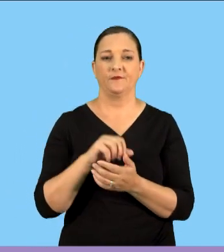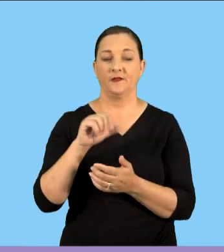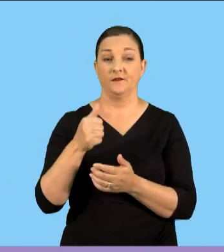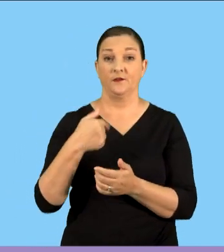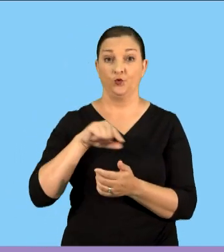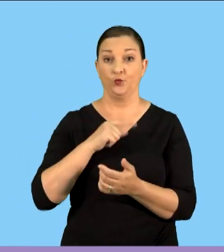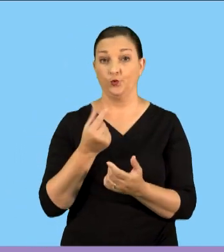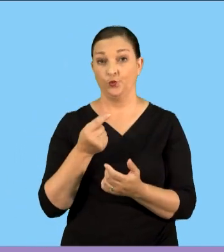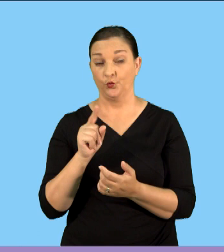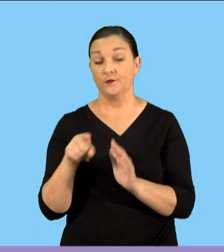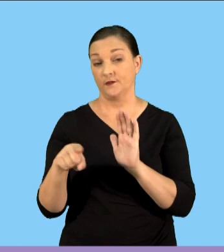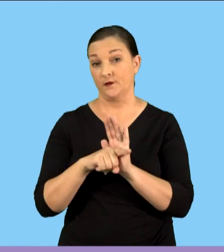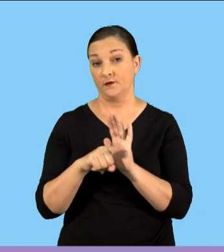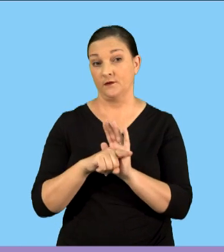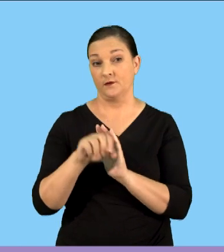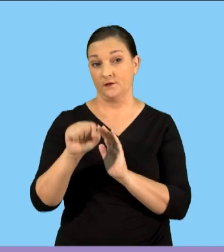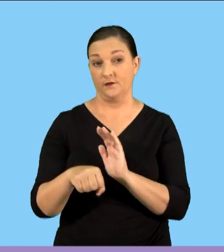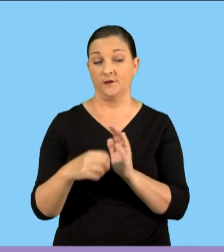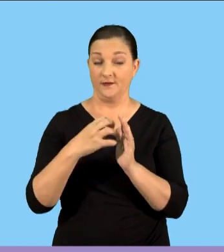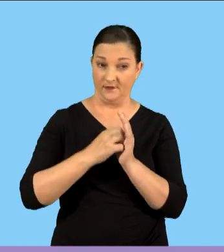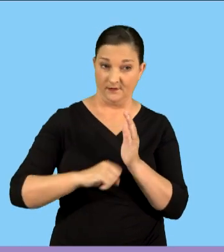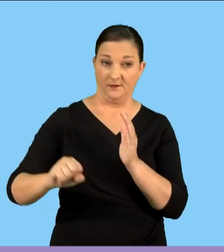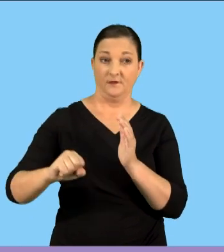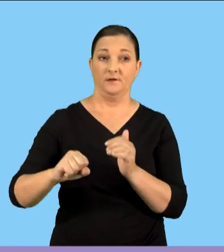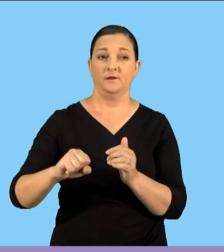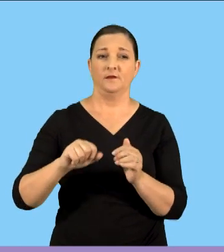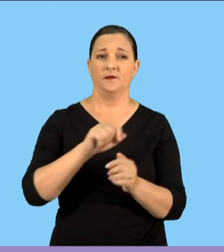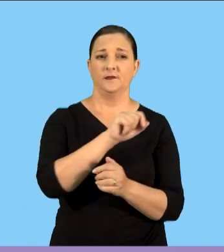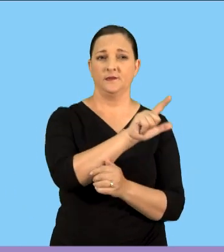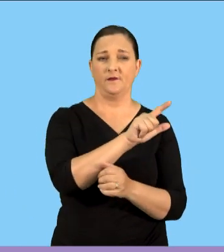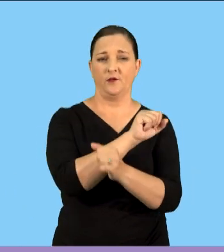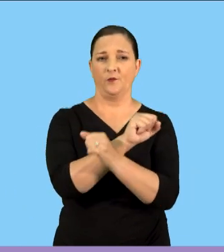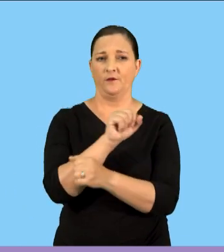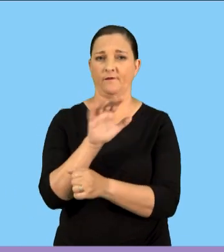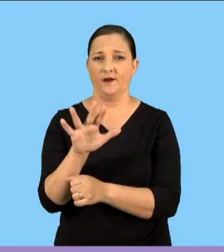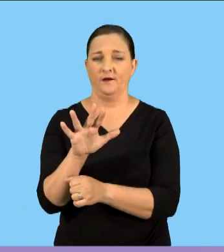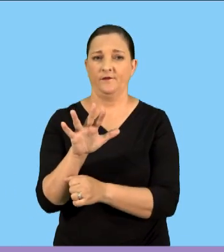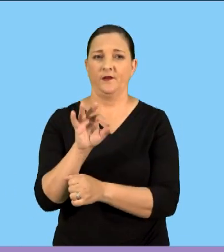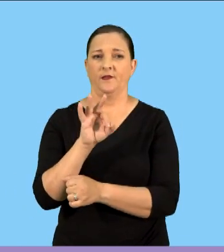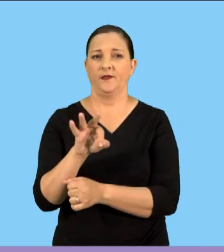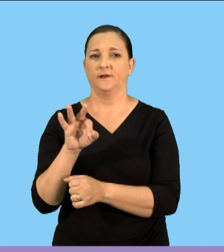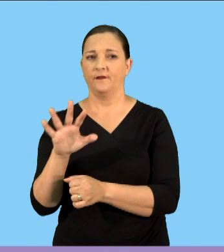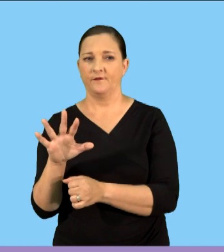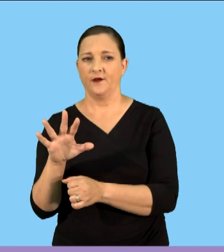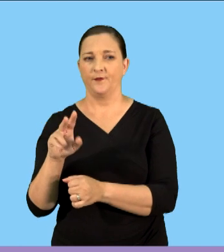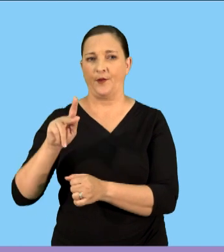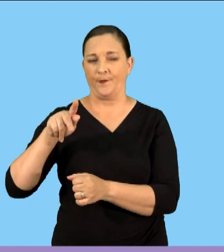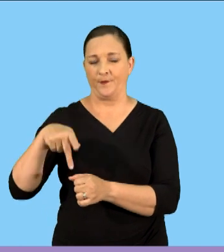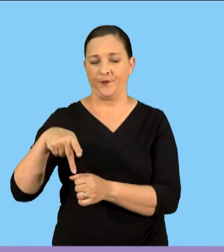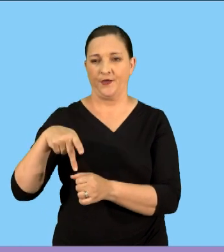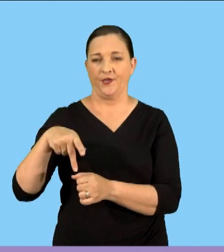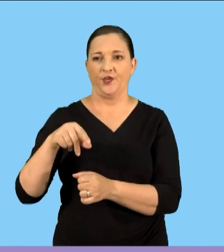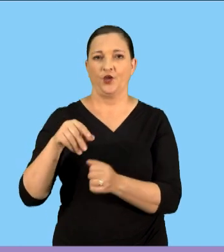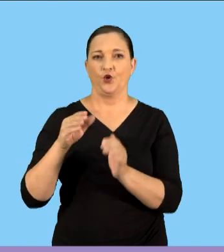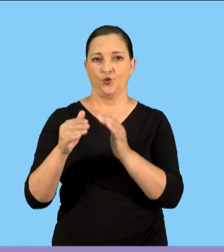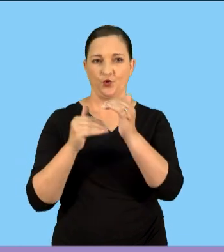6. Then we are subtracting. We are going to multiply 7 multiplied by 5. That is 35.